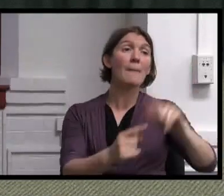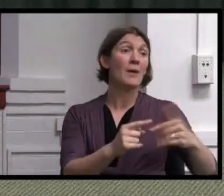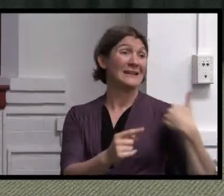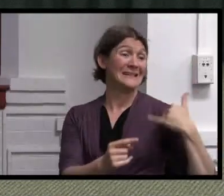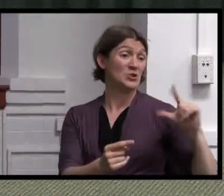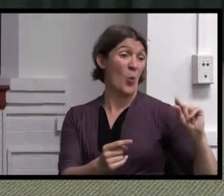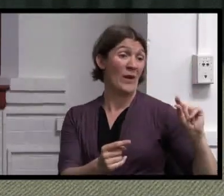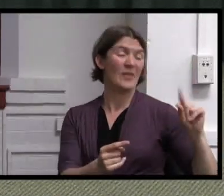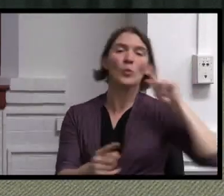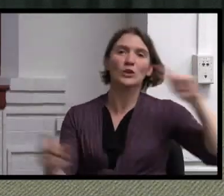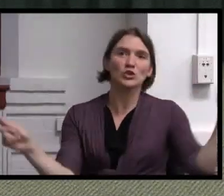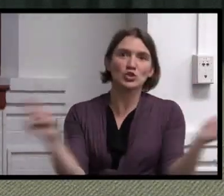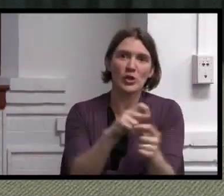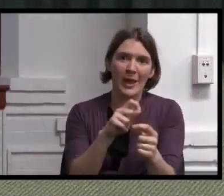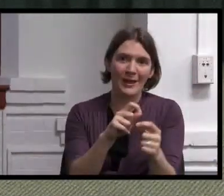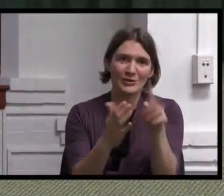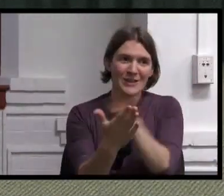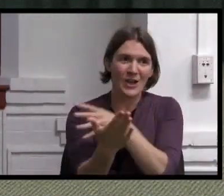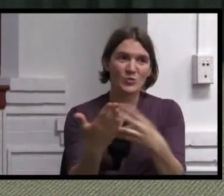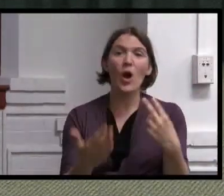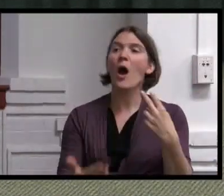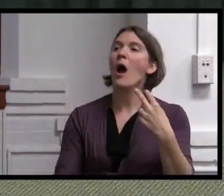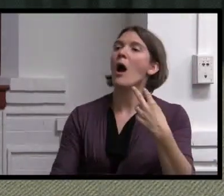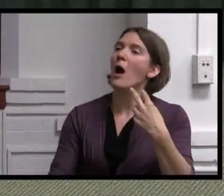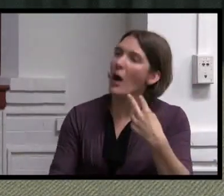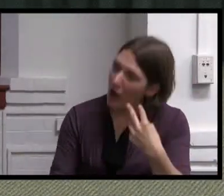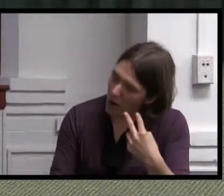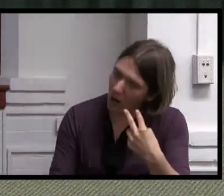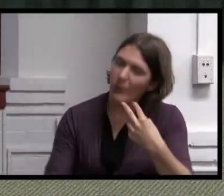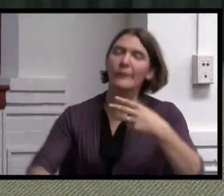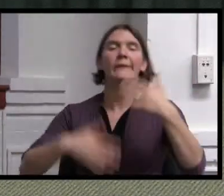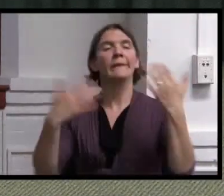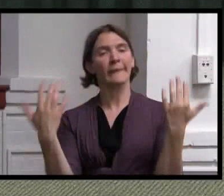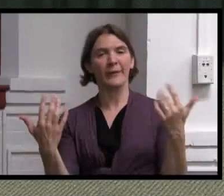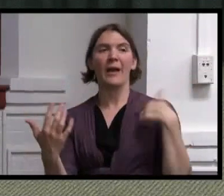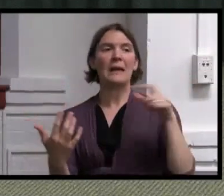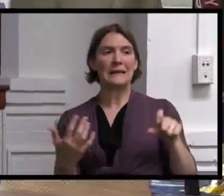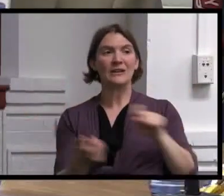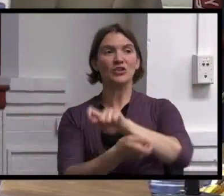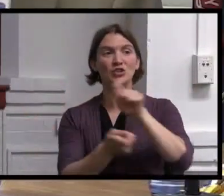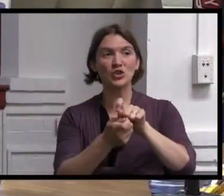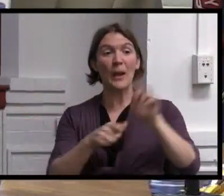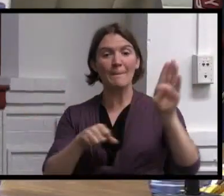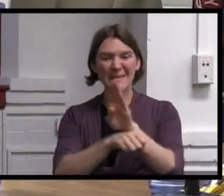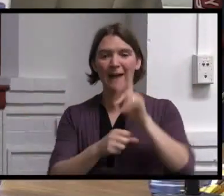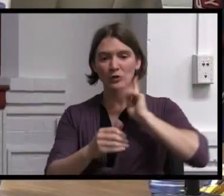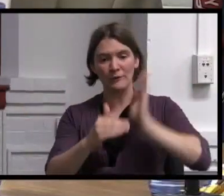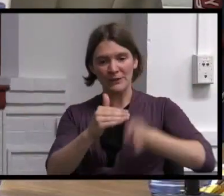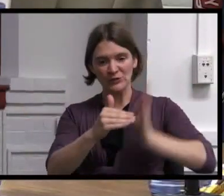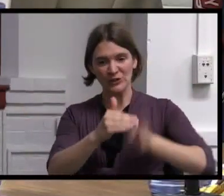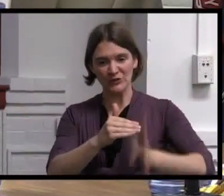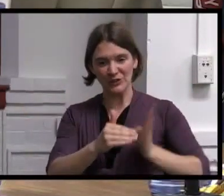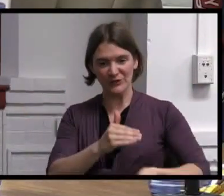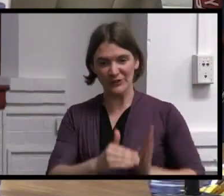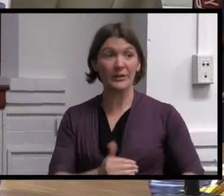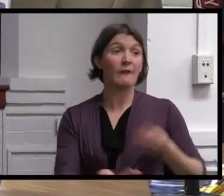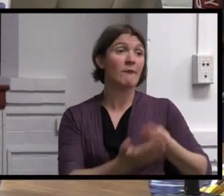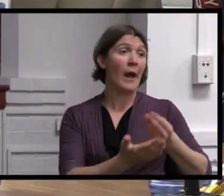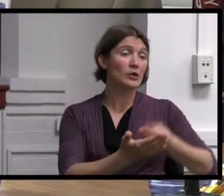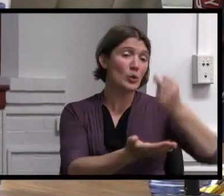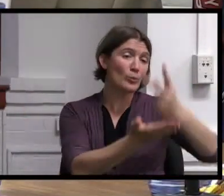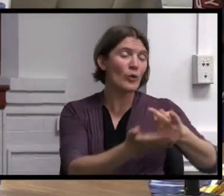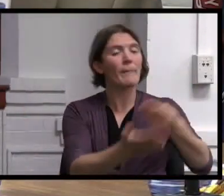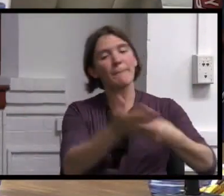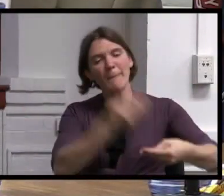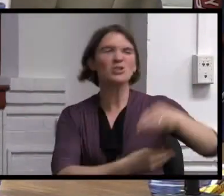changed the schedule because we actually have to get. There's certain town business that we have to get done, whether it's financial